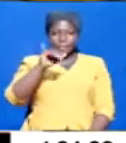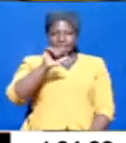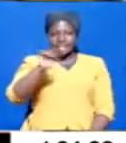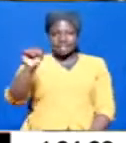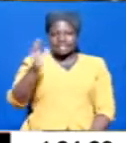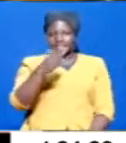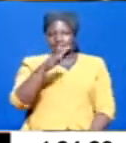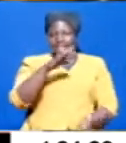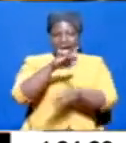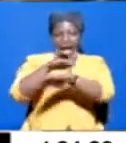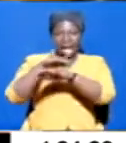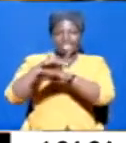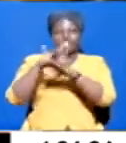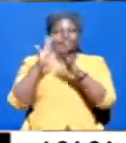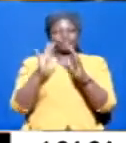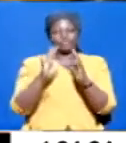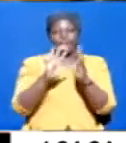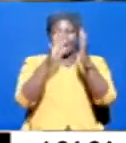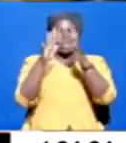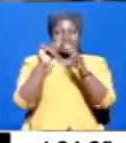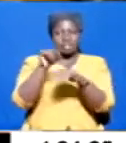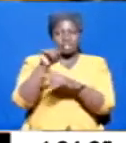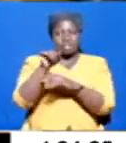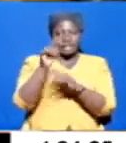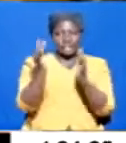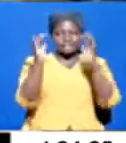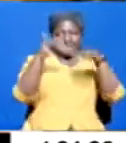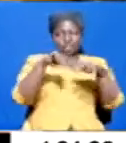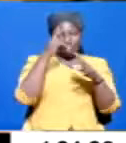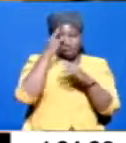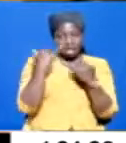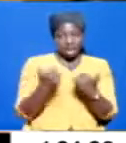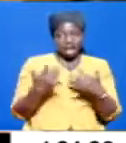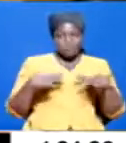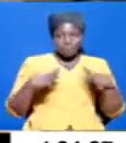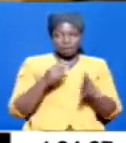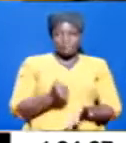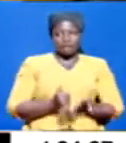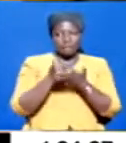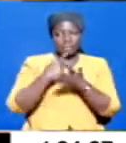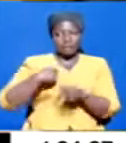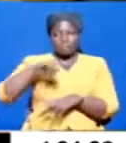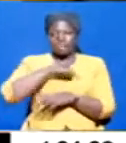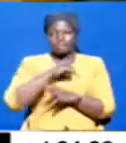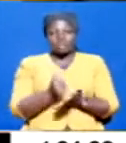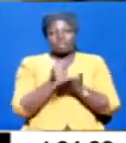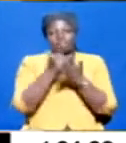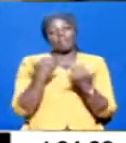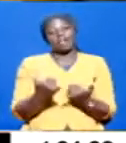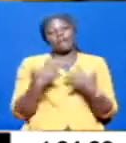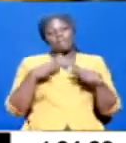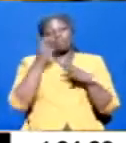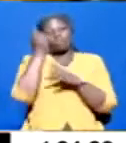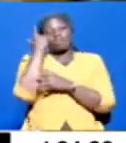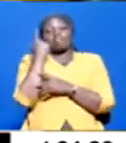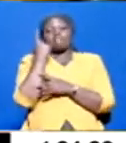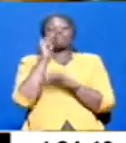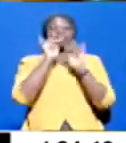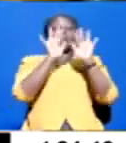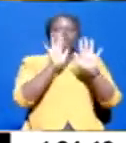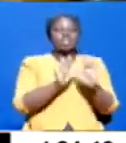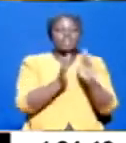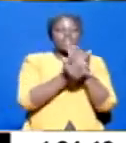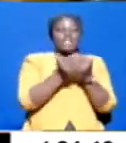young people, and it's an event which helps us to help the young people to understand the importance of taking care of Mother Earth. And